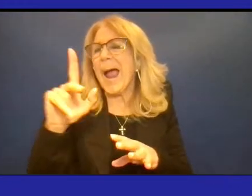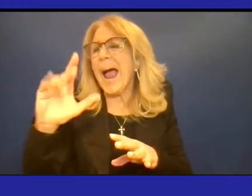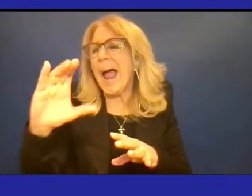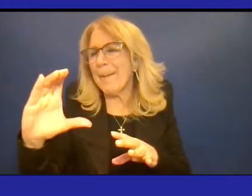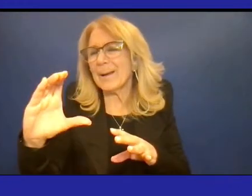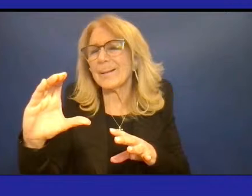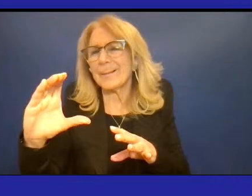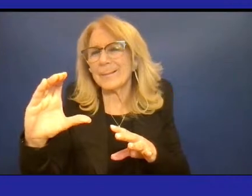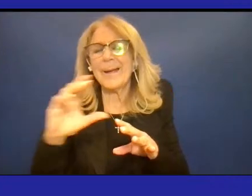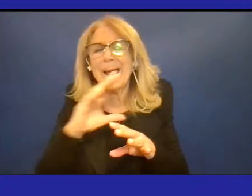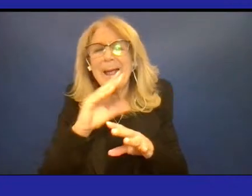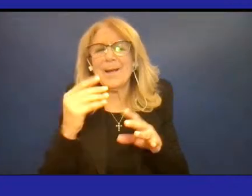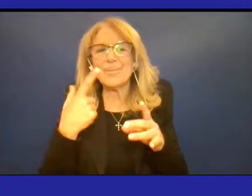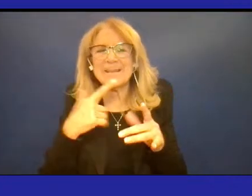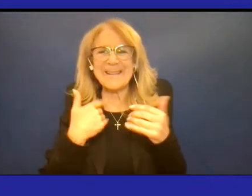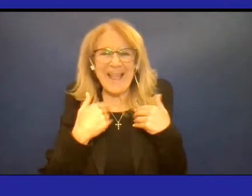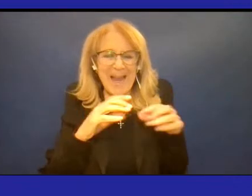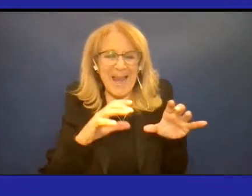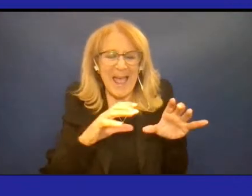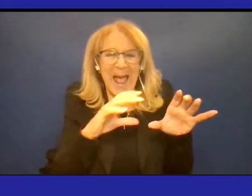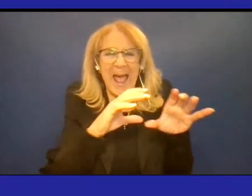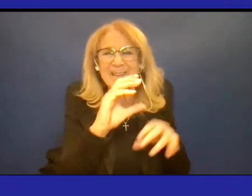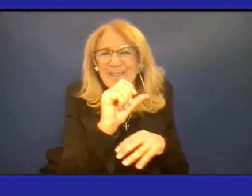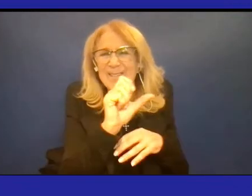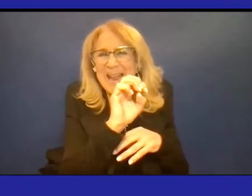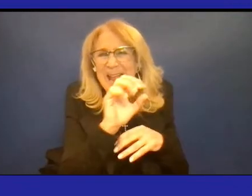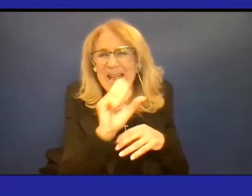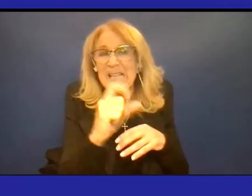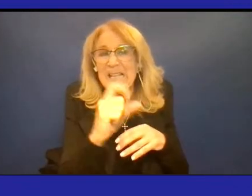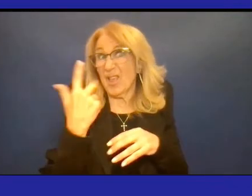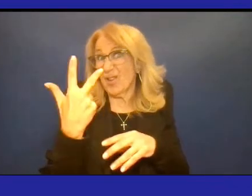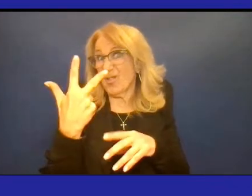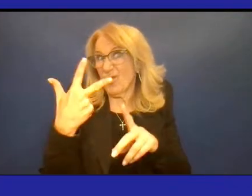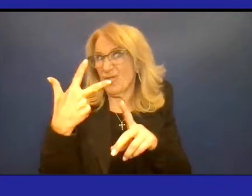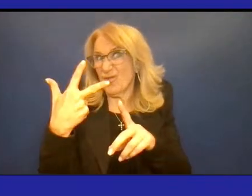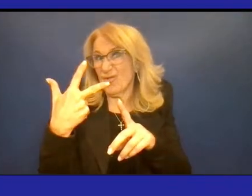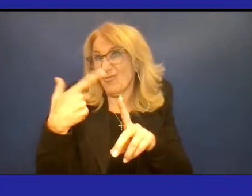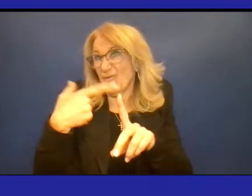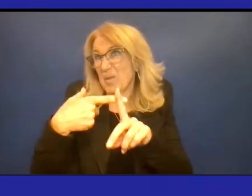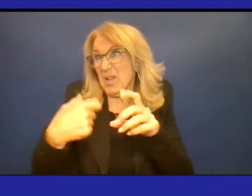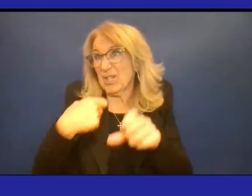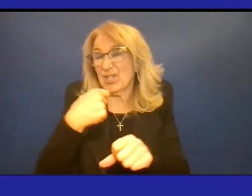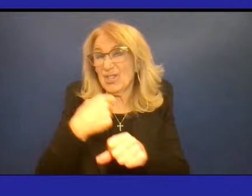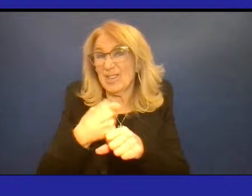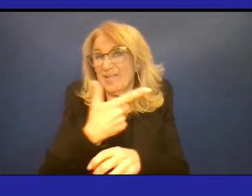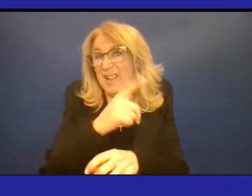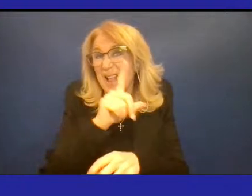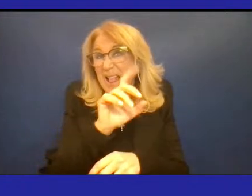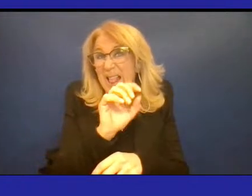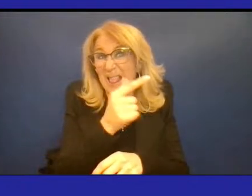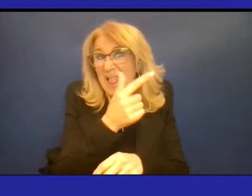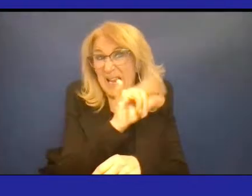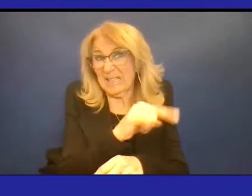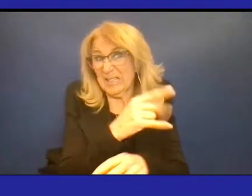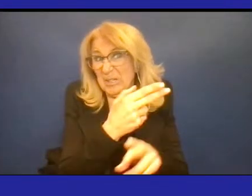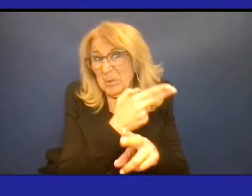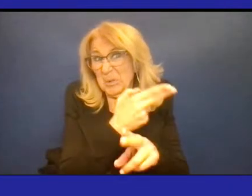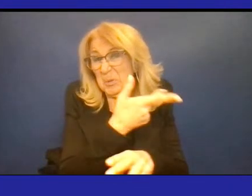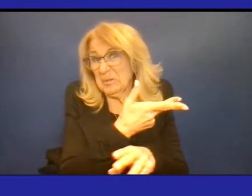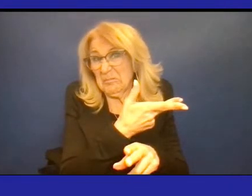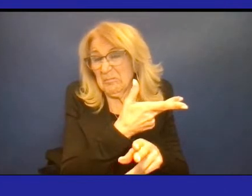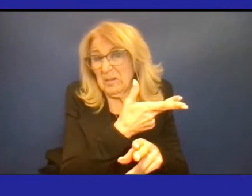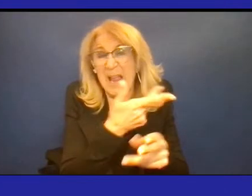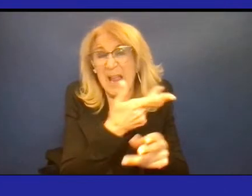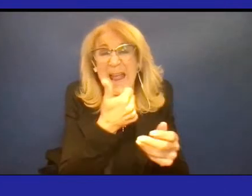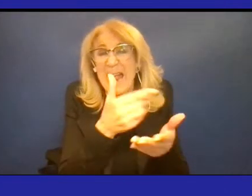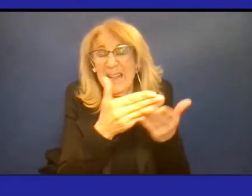had kind of active cases. Now I think it's been 3+ years since really the legacy systems have been utilized, and so any sort of leftover AR